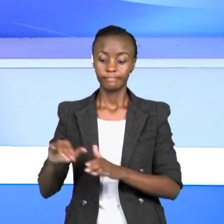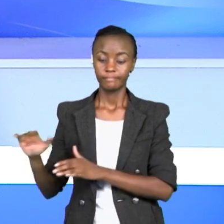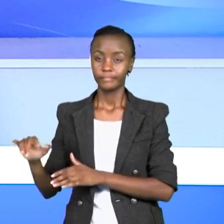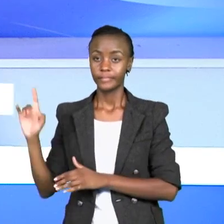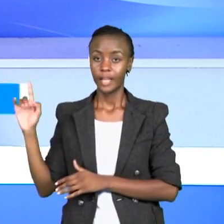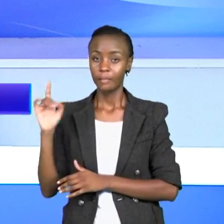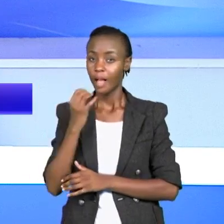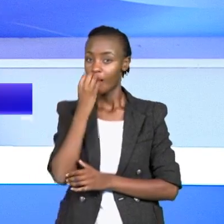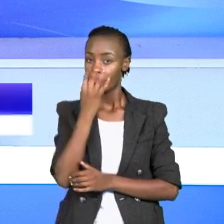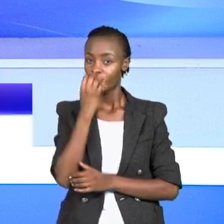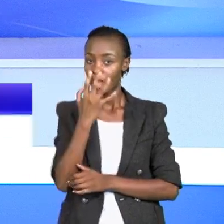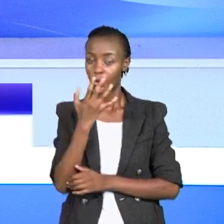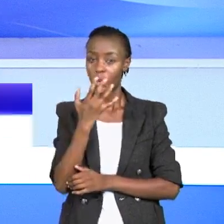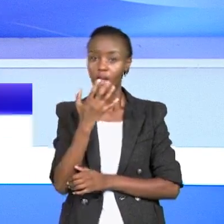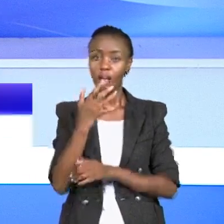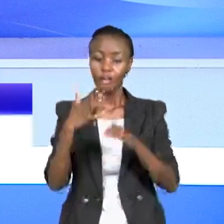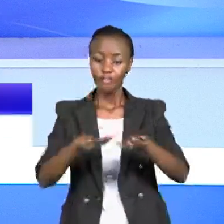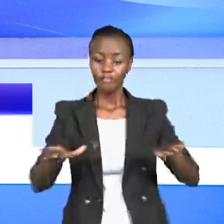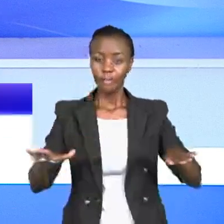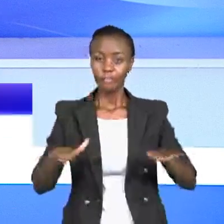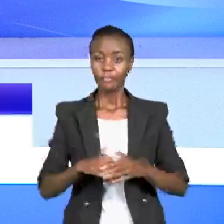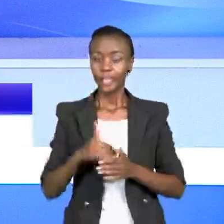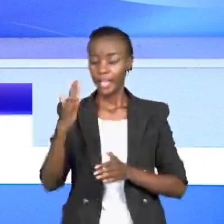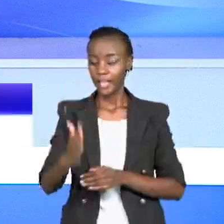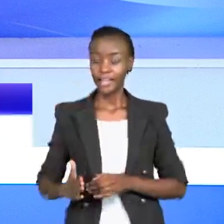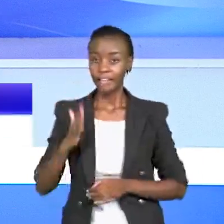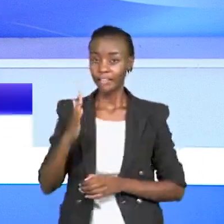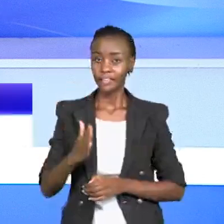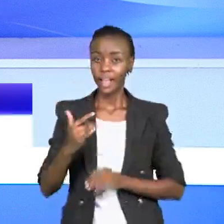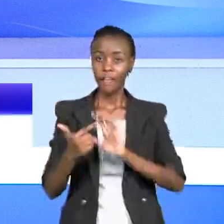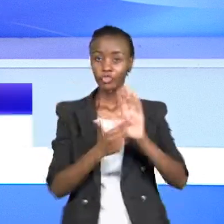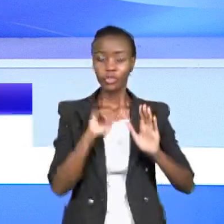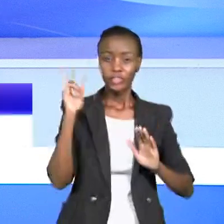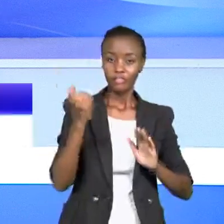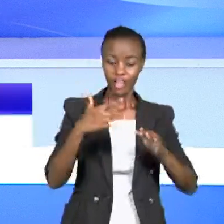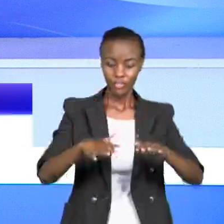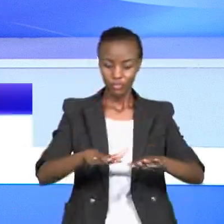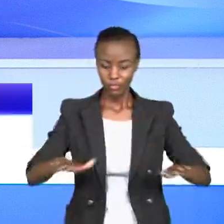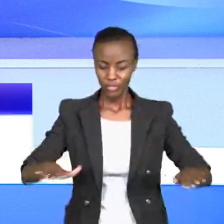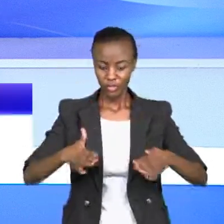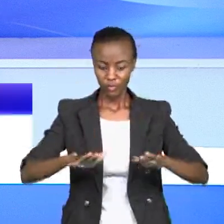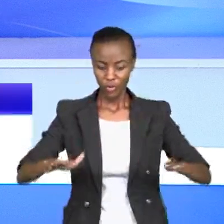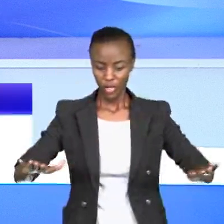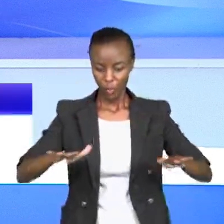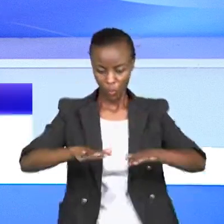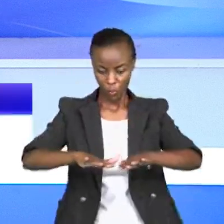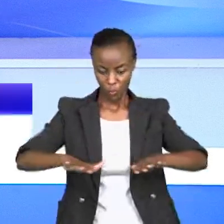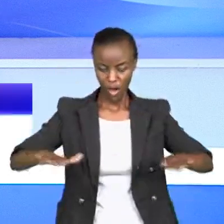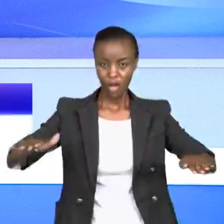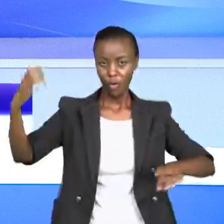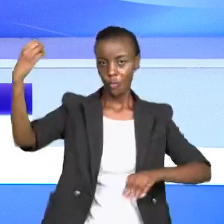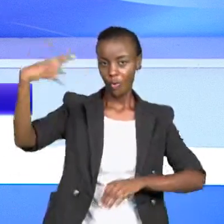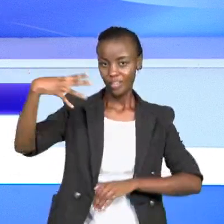Flower farm in Naivasha, Kenya has put in place the country's first floating solar power system in a bid to strike a balance between